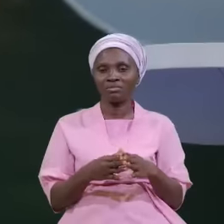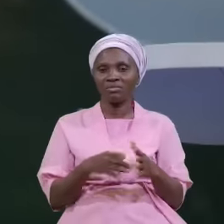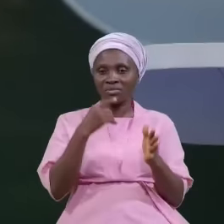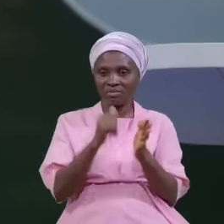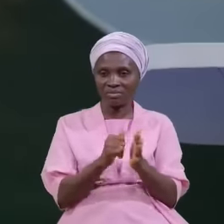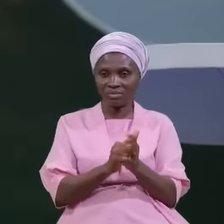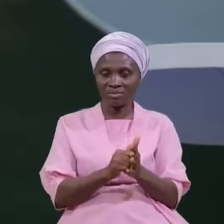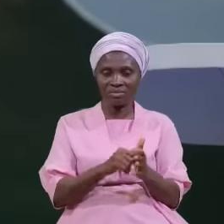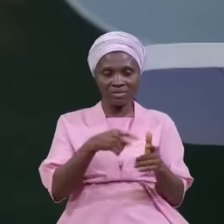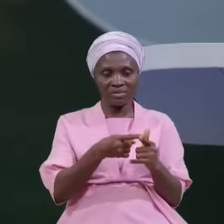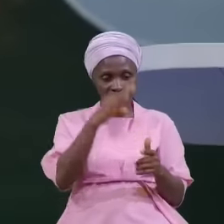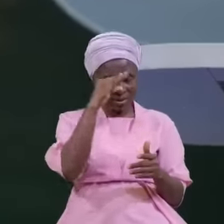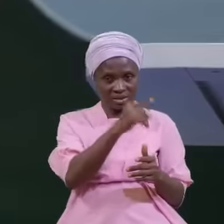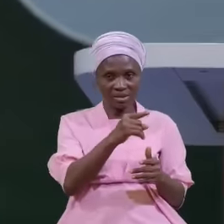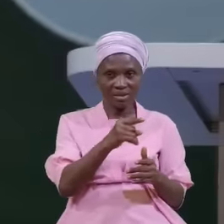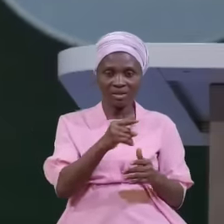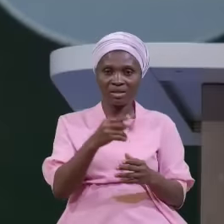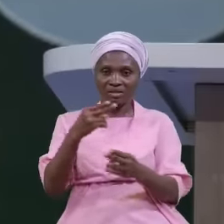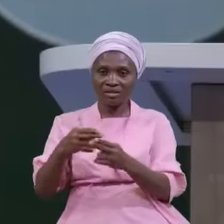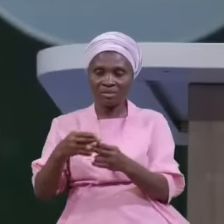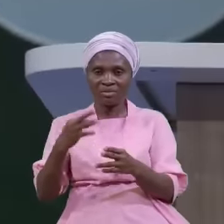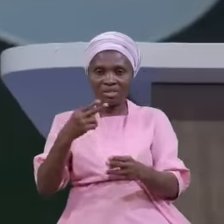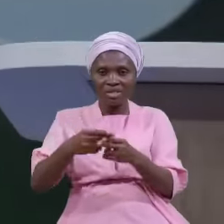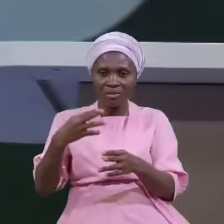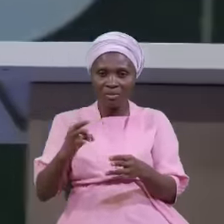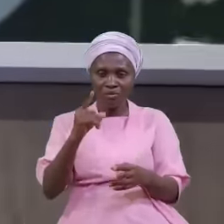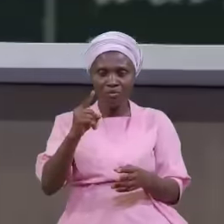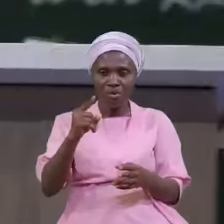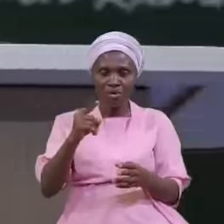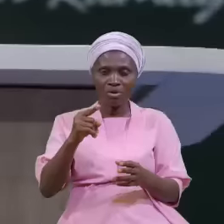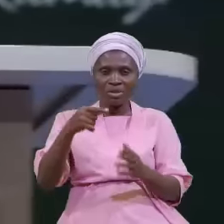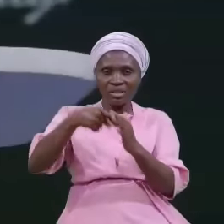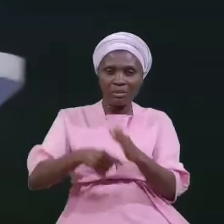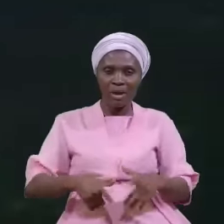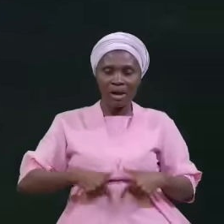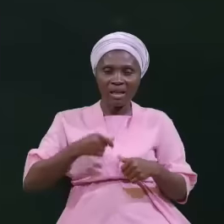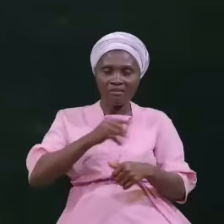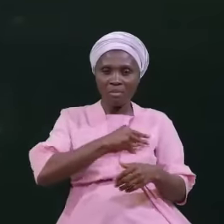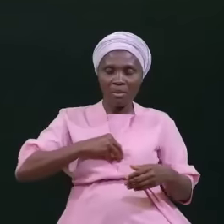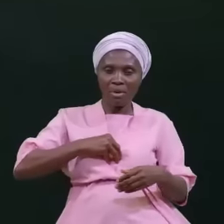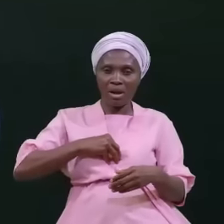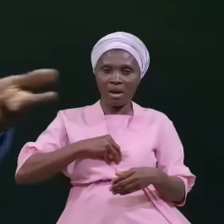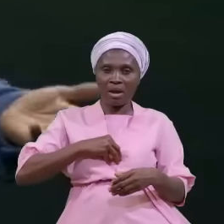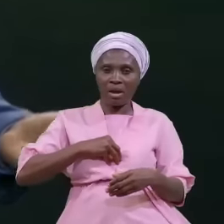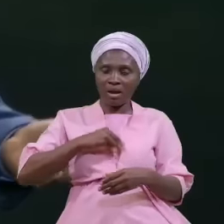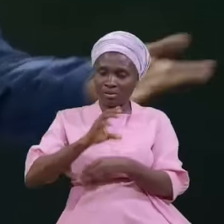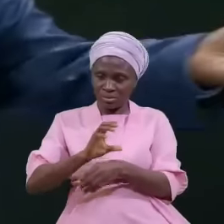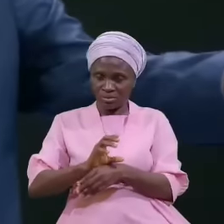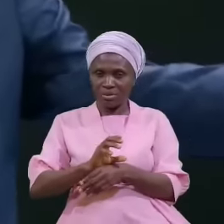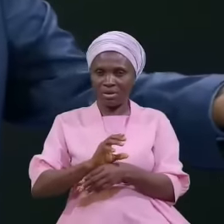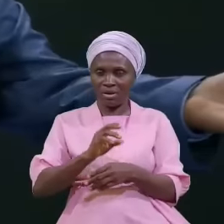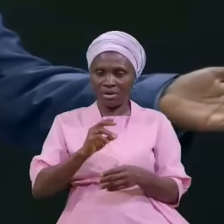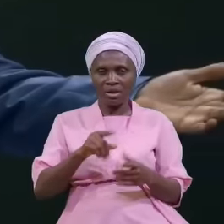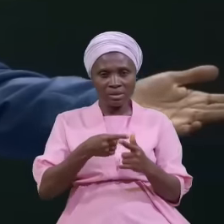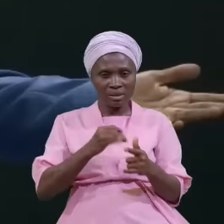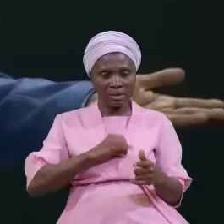name of the Deeper Life member. He said, then I called him. I said, "Please, look at